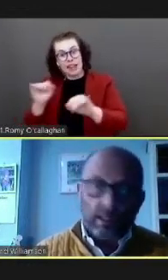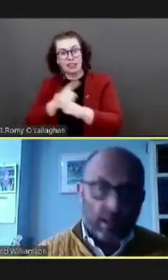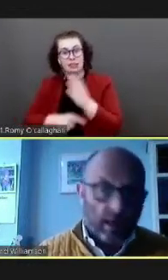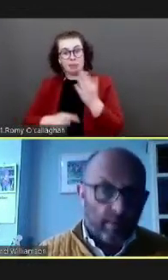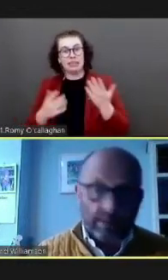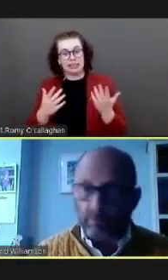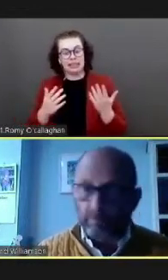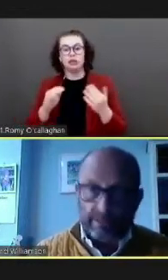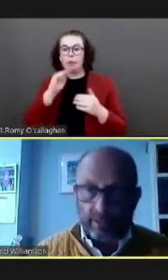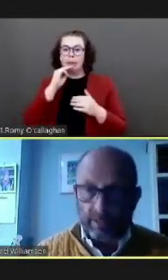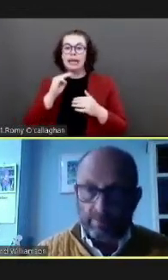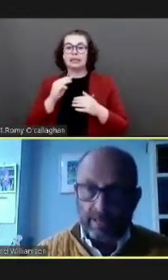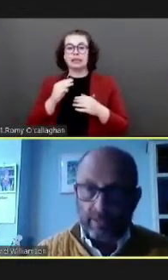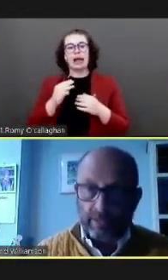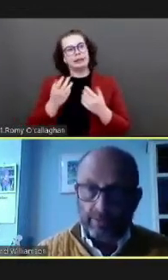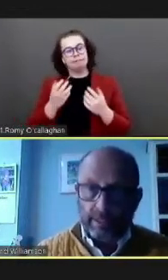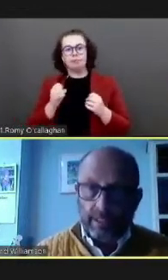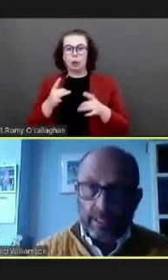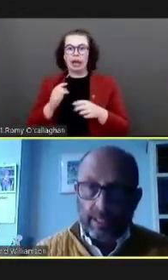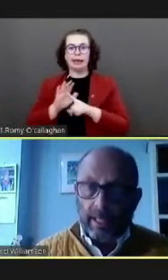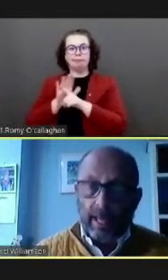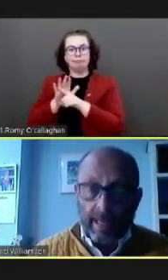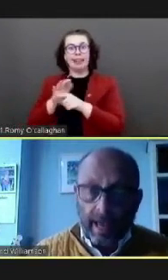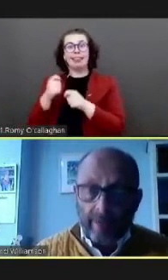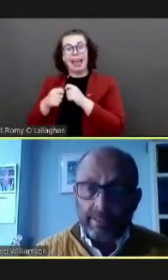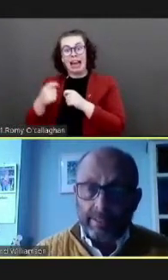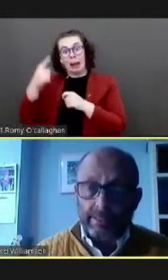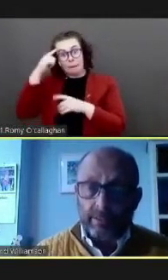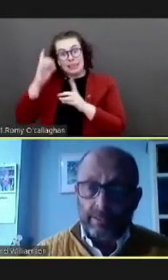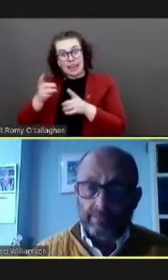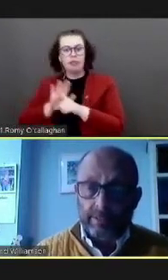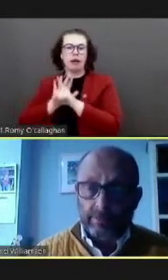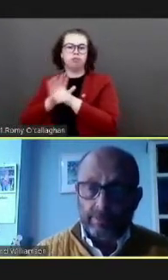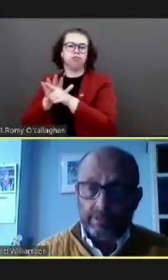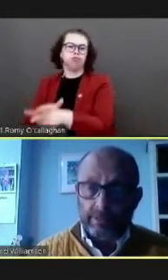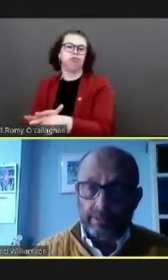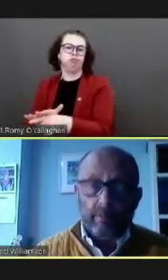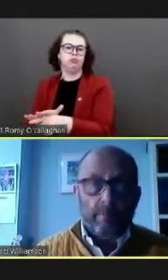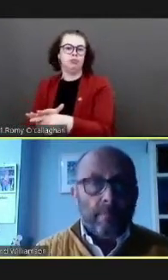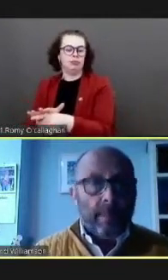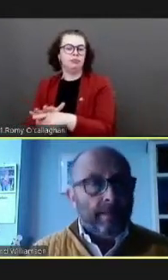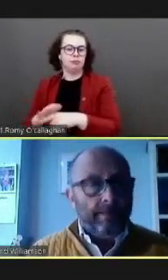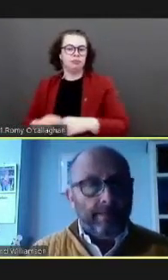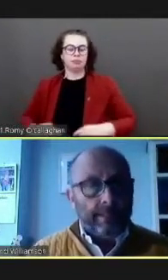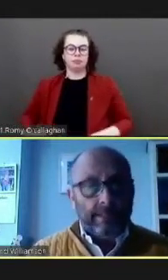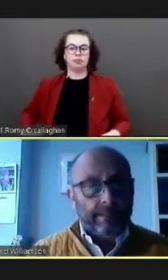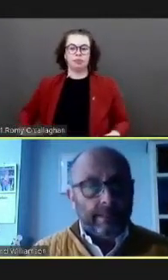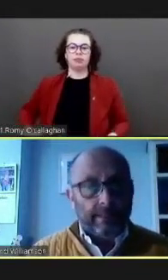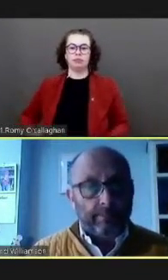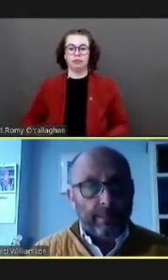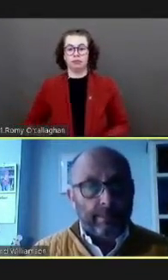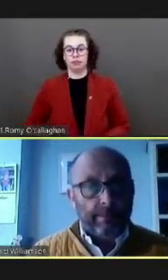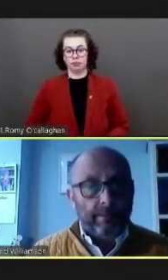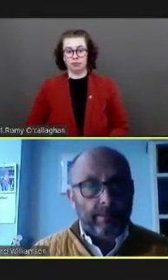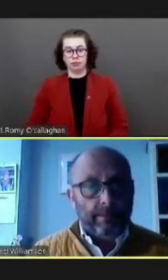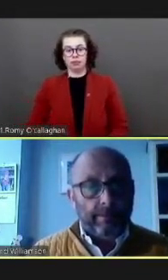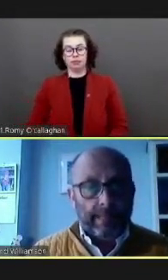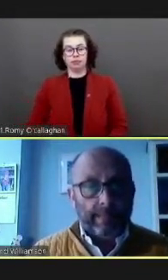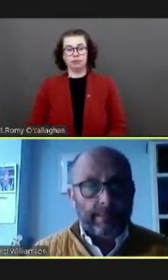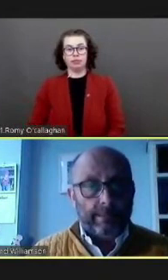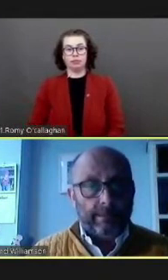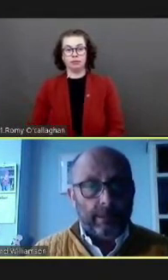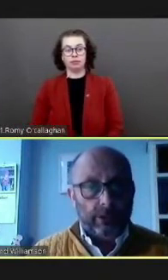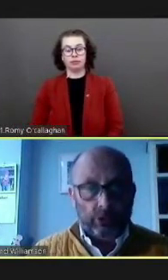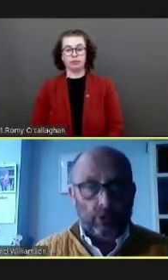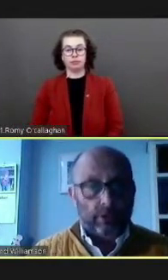are coming from this kind of background and having these kinds of difficulties. This isn't something